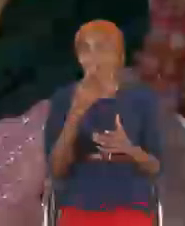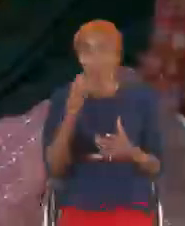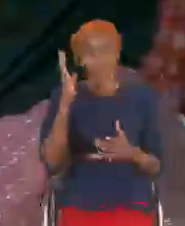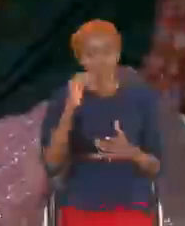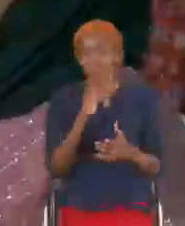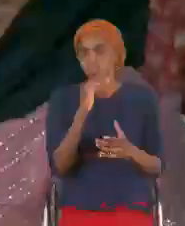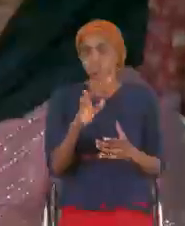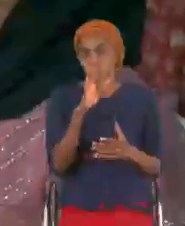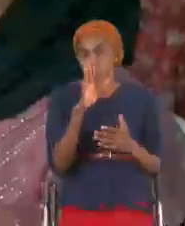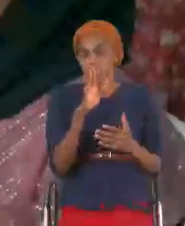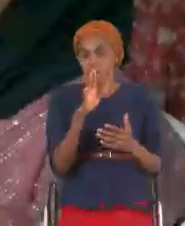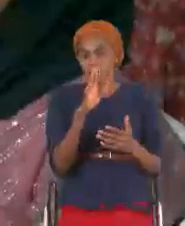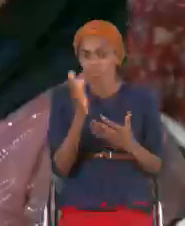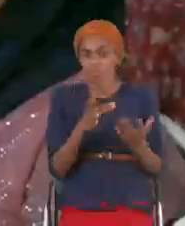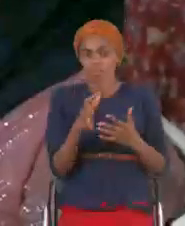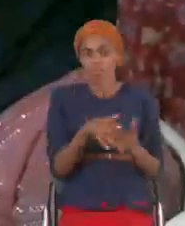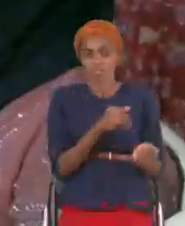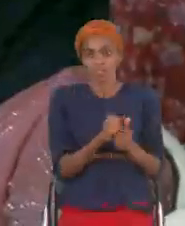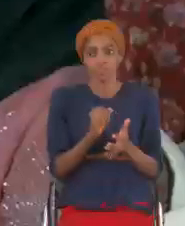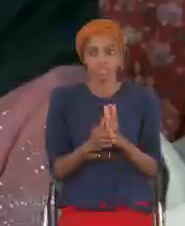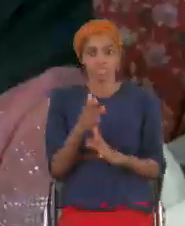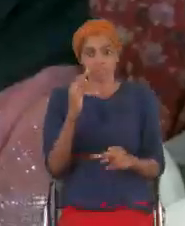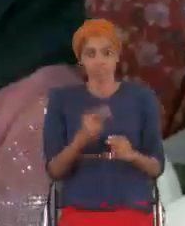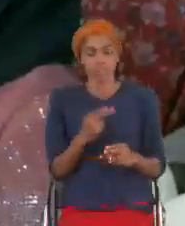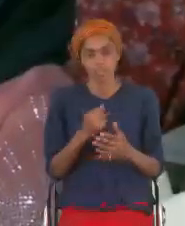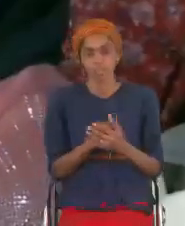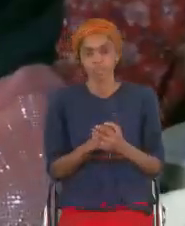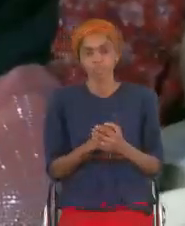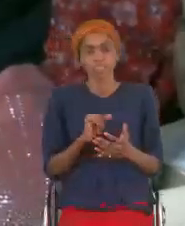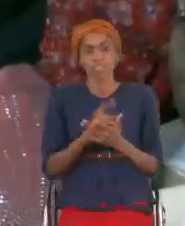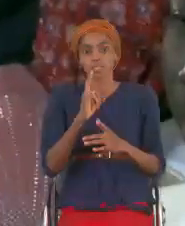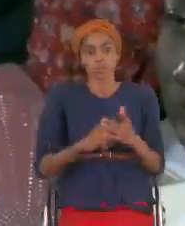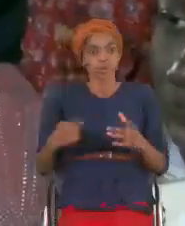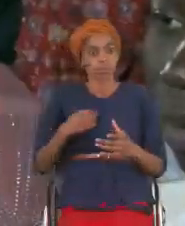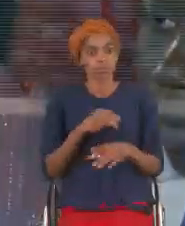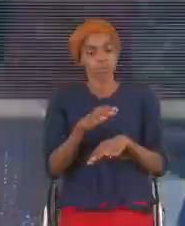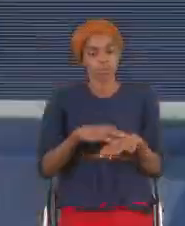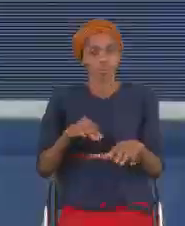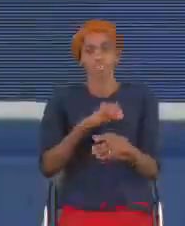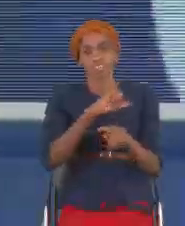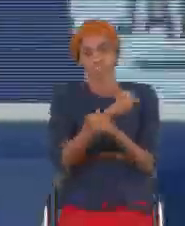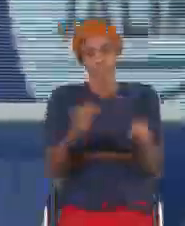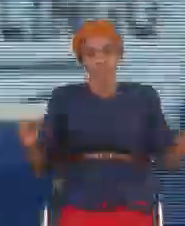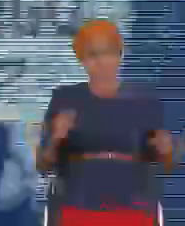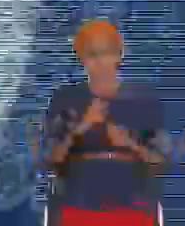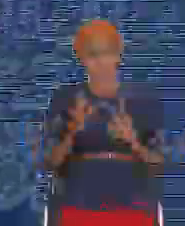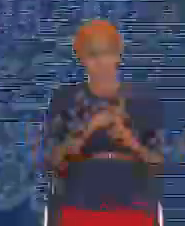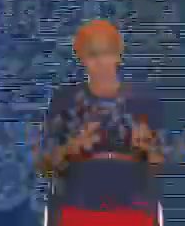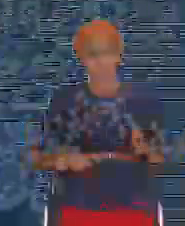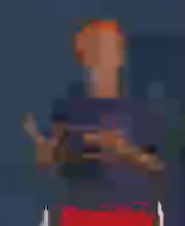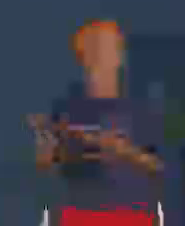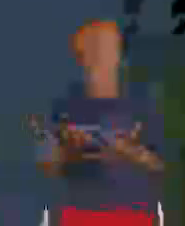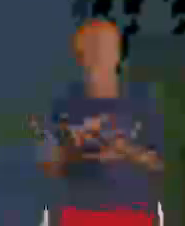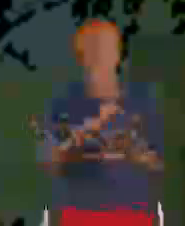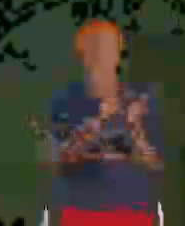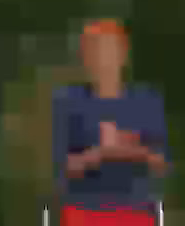anymore. That's what we call salvation. When God brings a change on our tongue, A change of